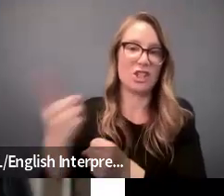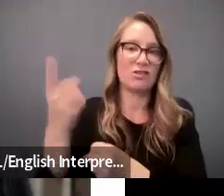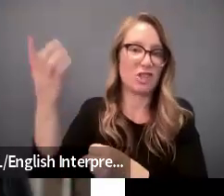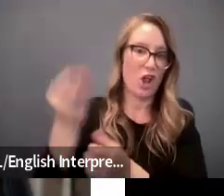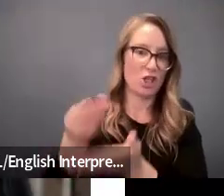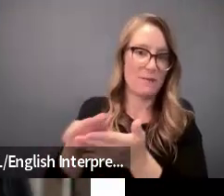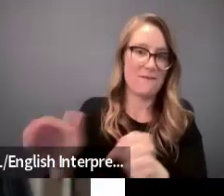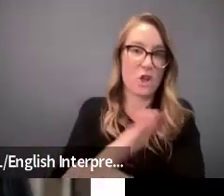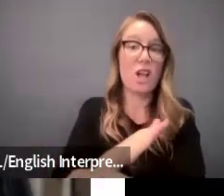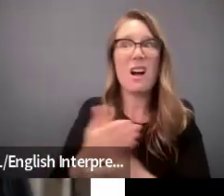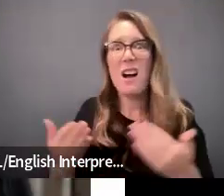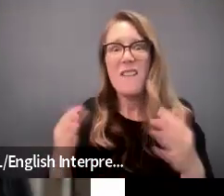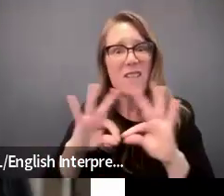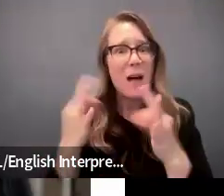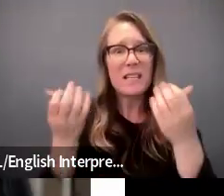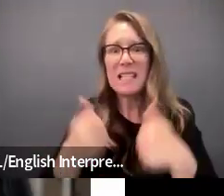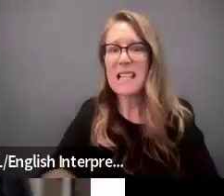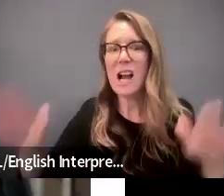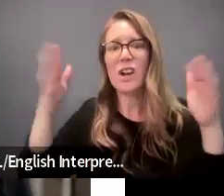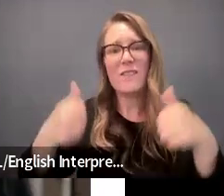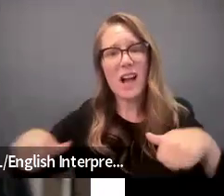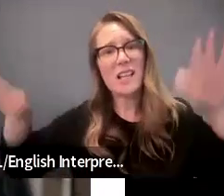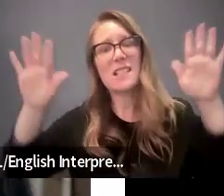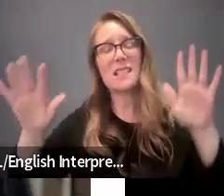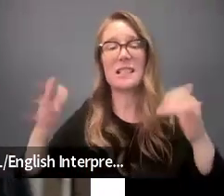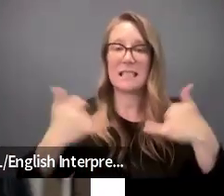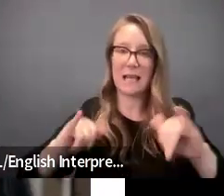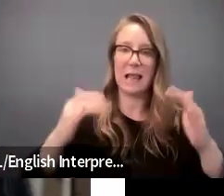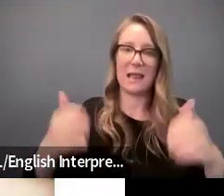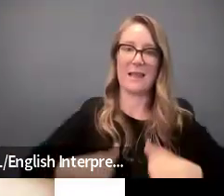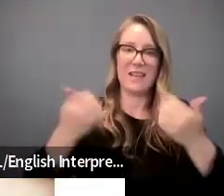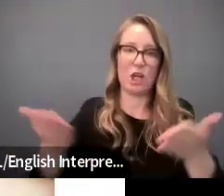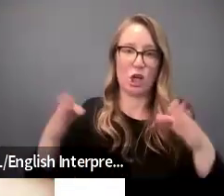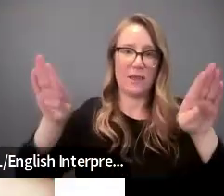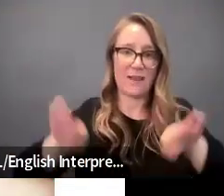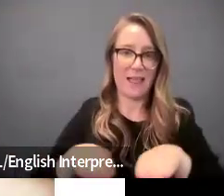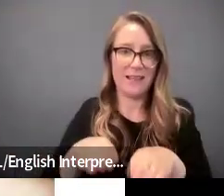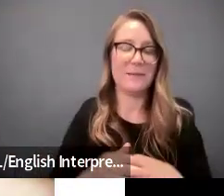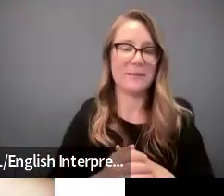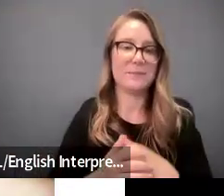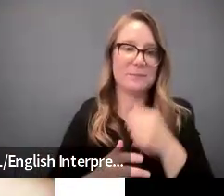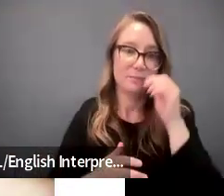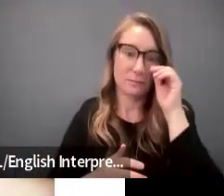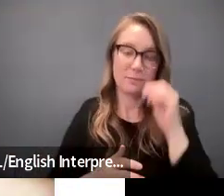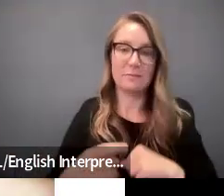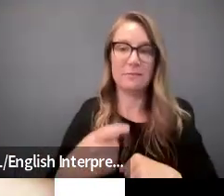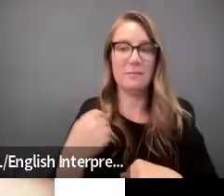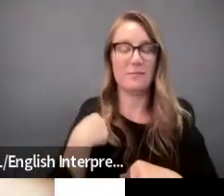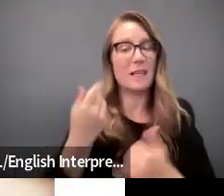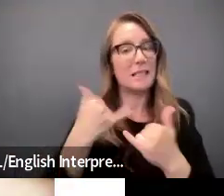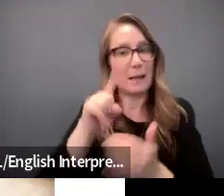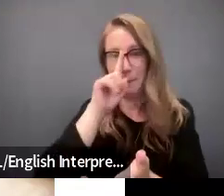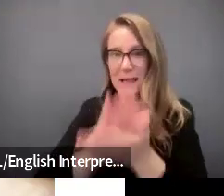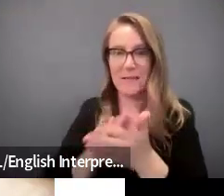these families that sacrifice so much that still live here in the Valley. Because I still believe